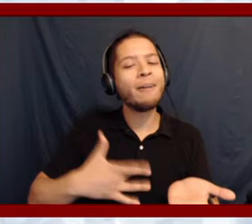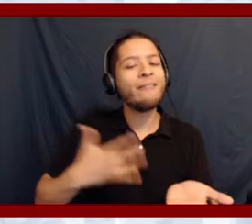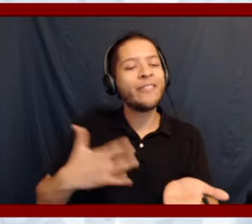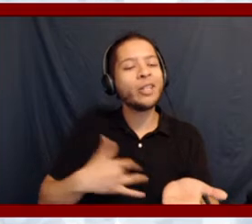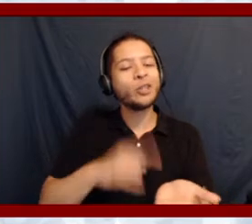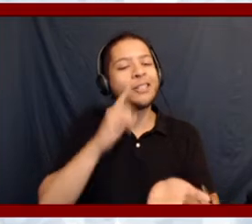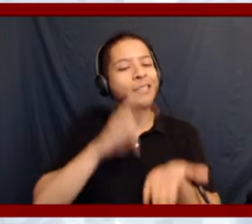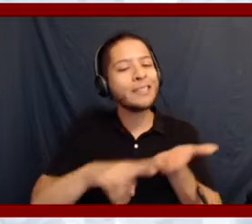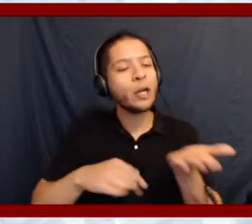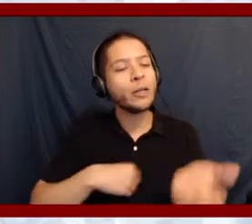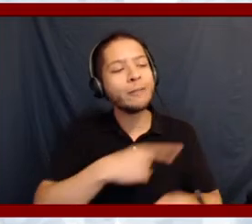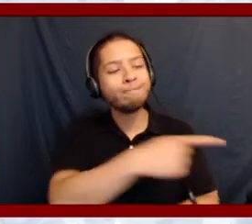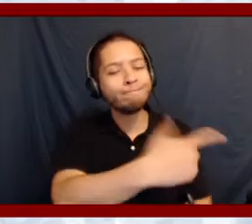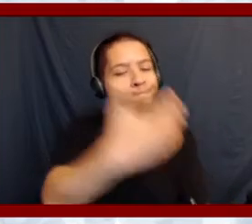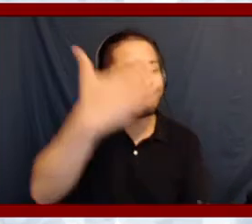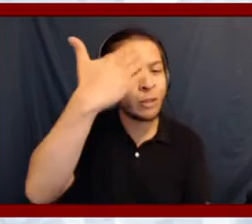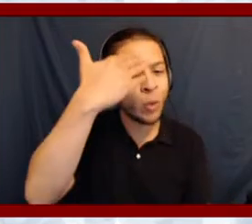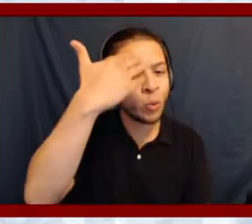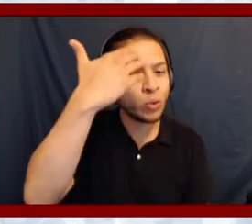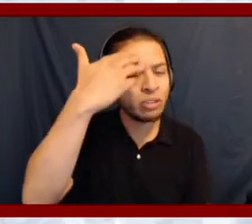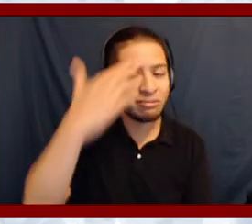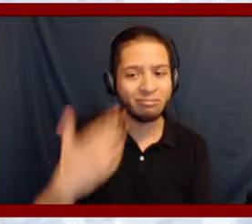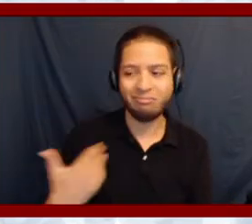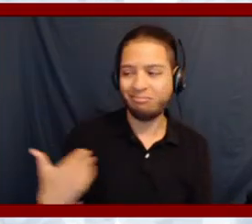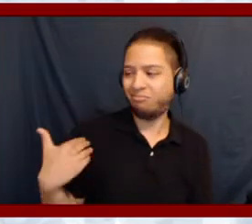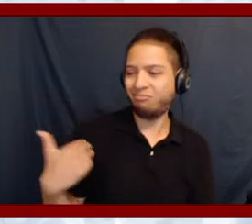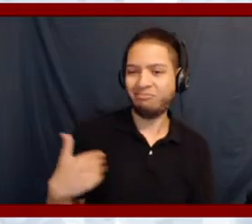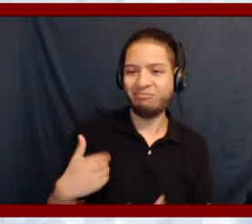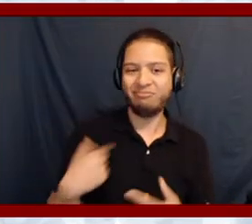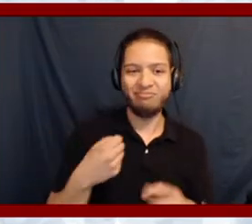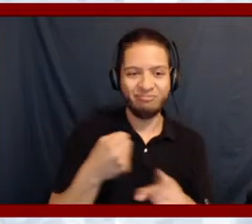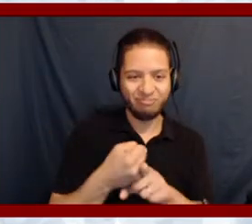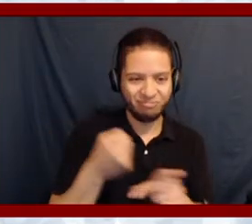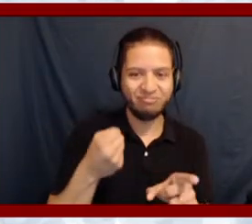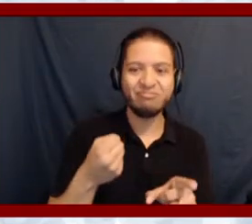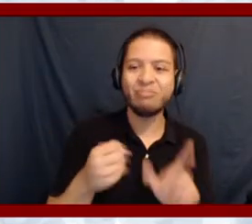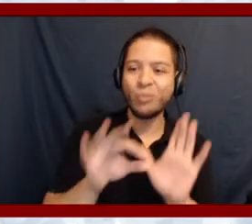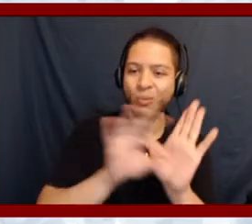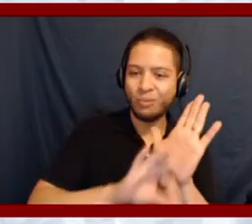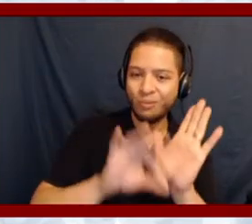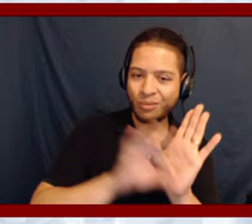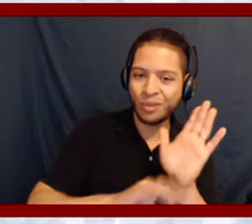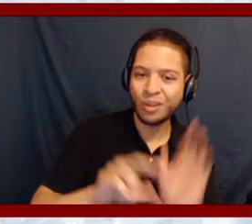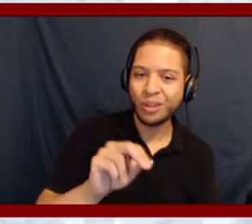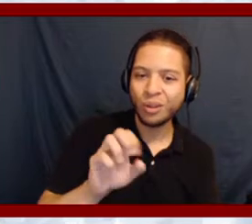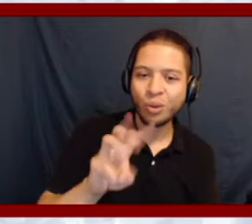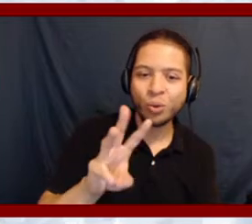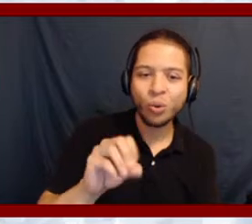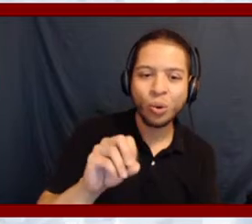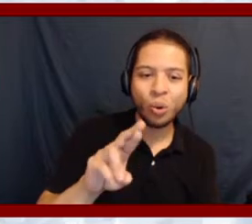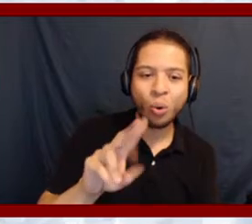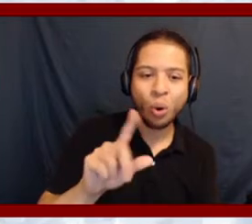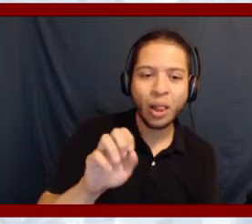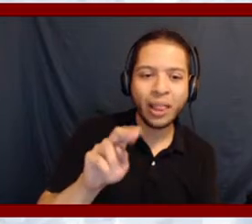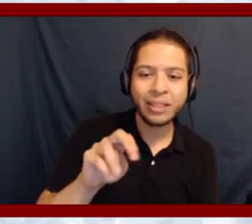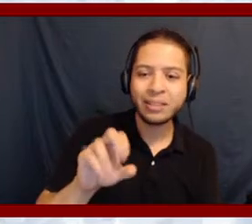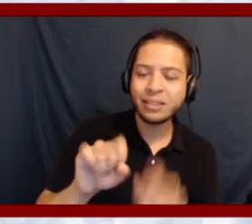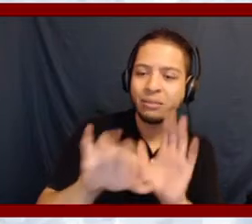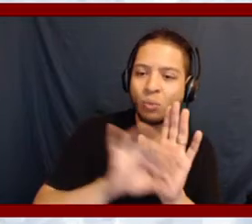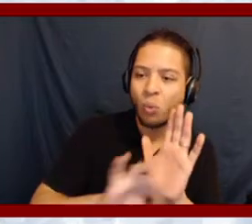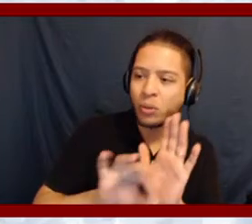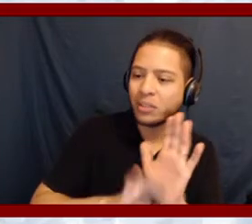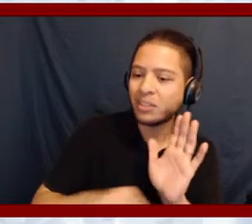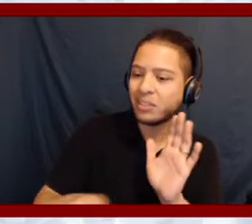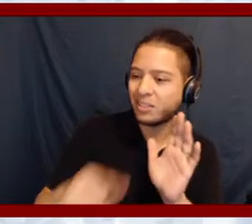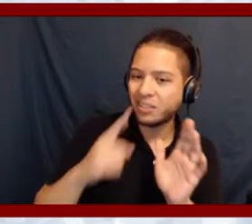it for years in New Orleans, which had a failing public school system. And what HBCUs are able to do is take those kids